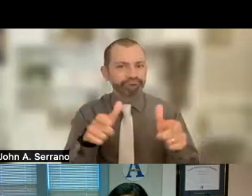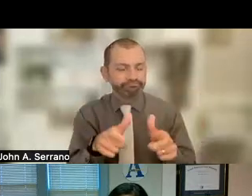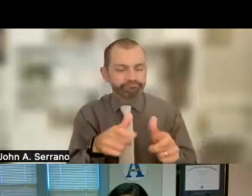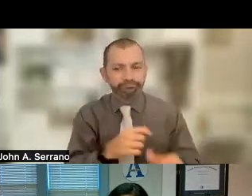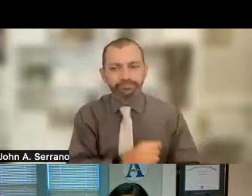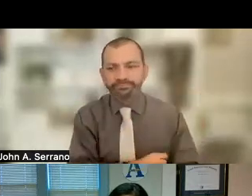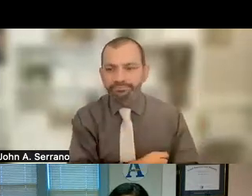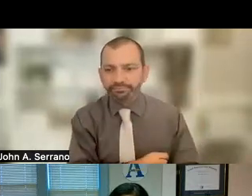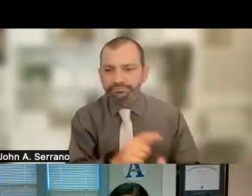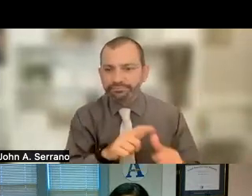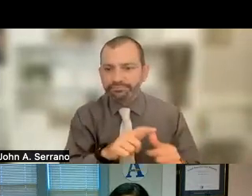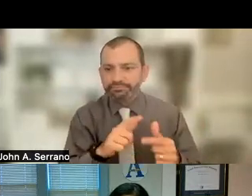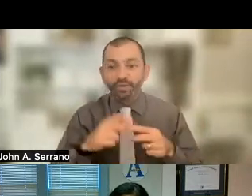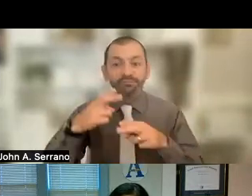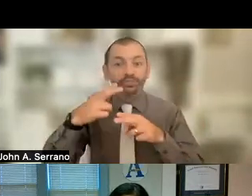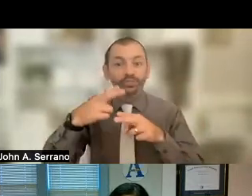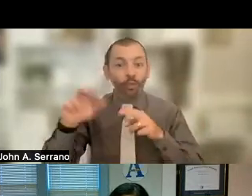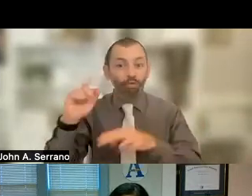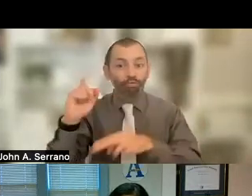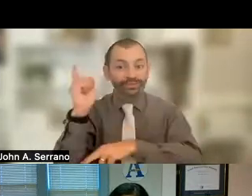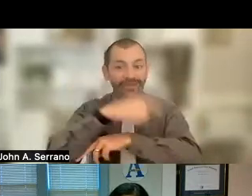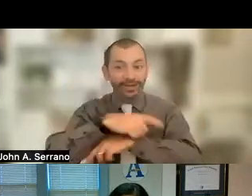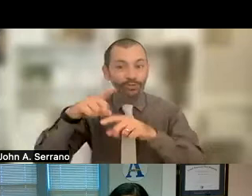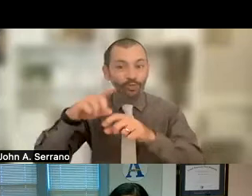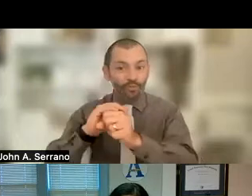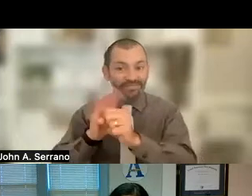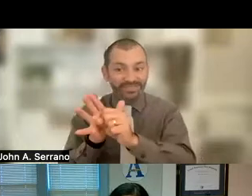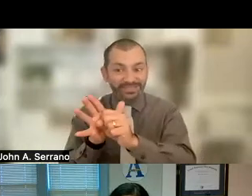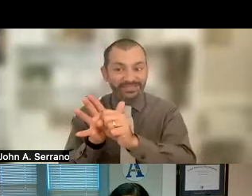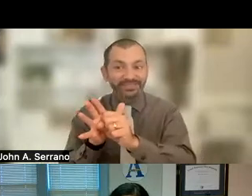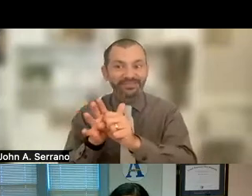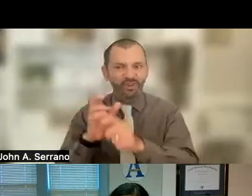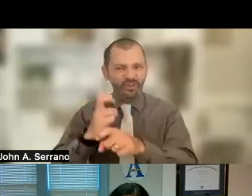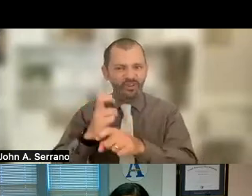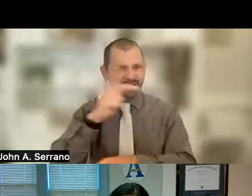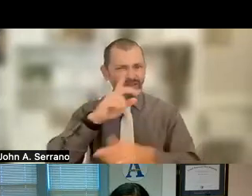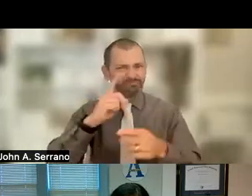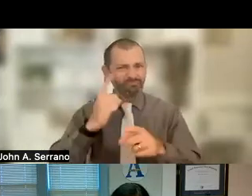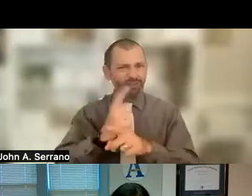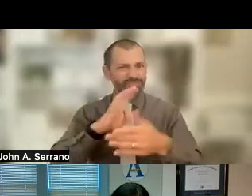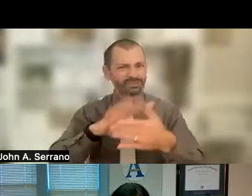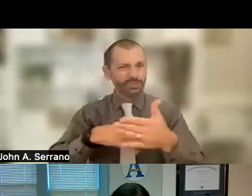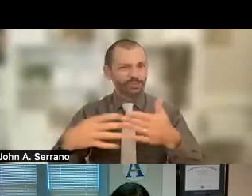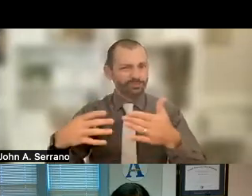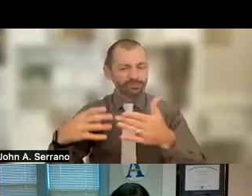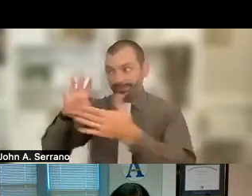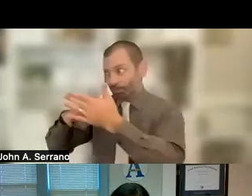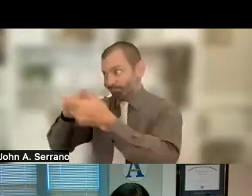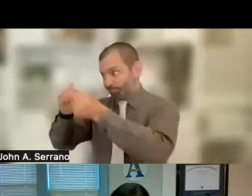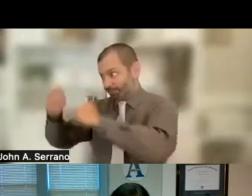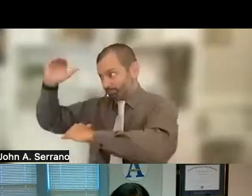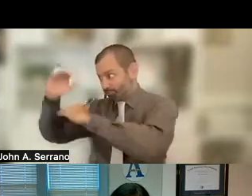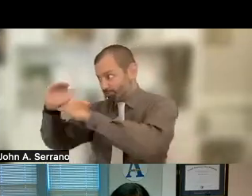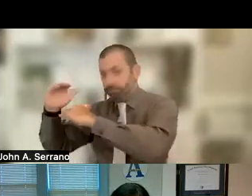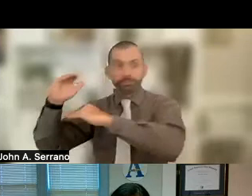The next comment was about lower enrollment. And then there's a comment after that. The schedule itself, shorter days